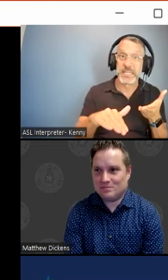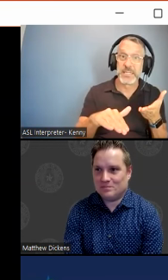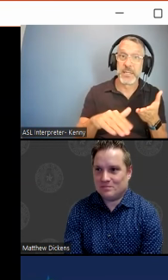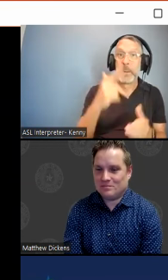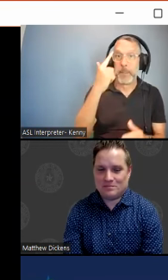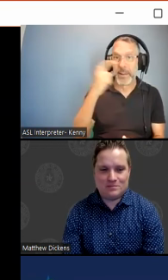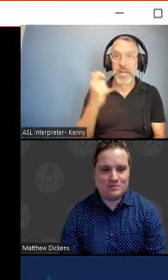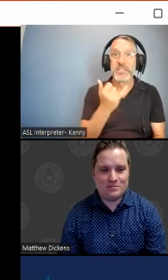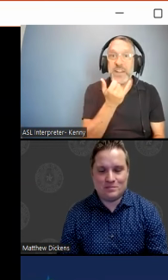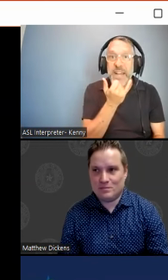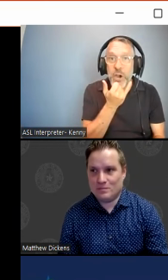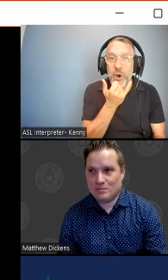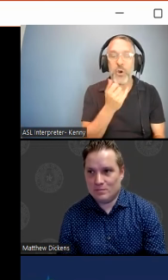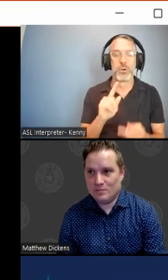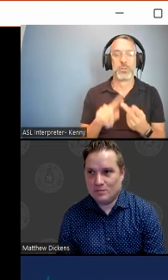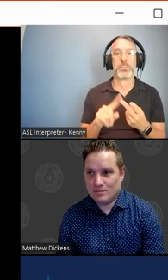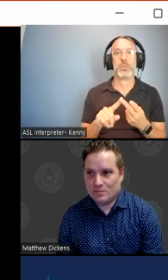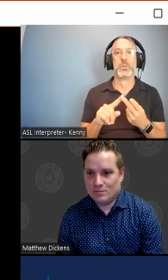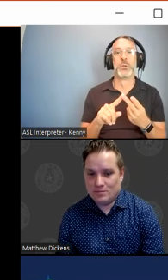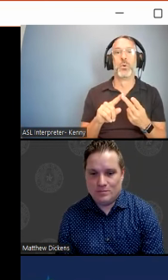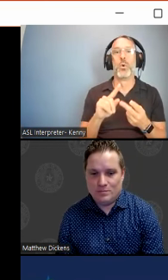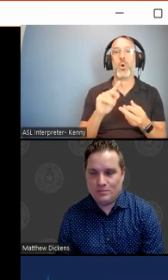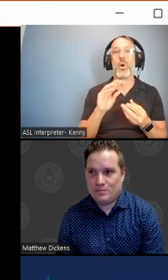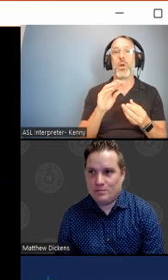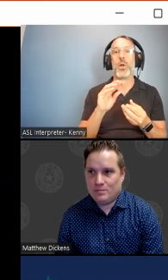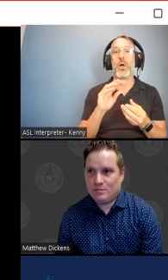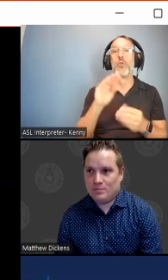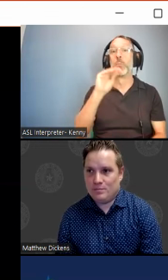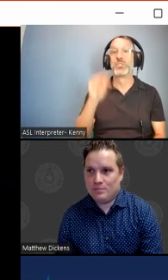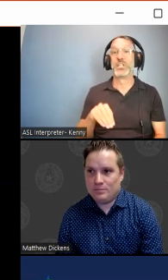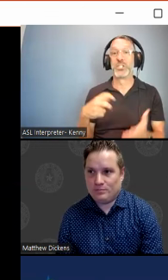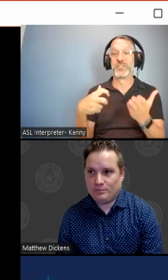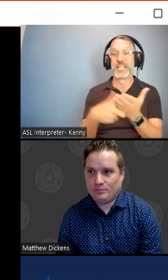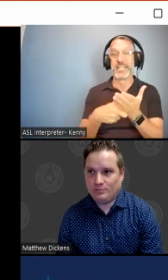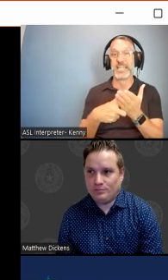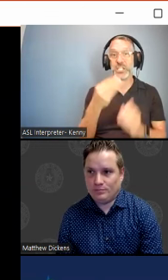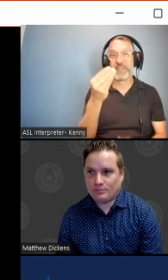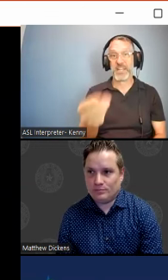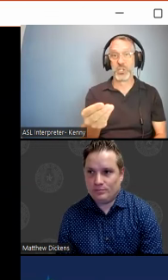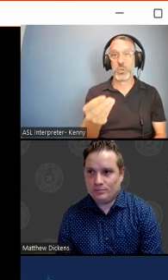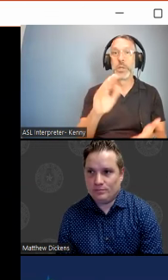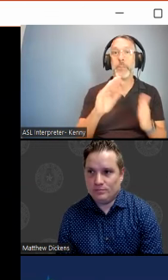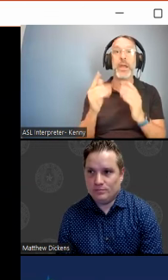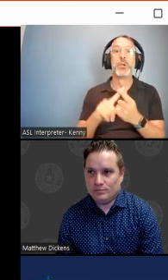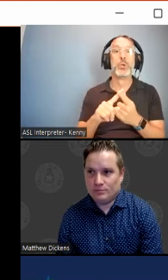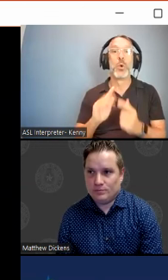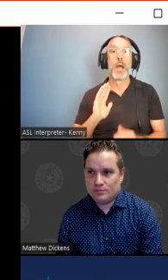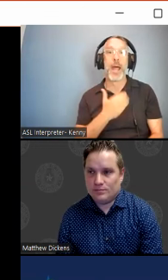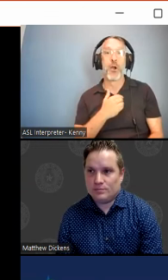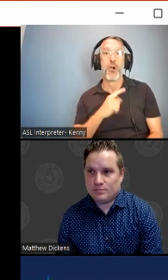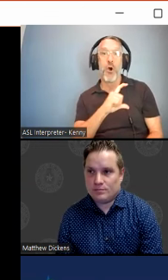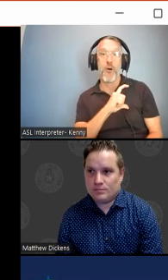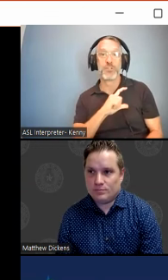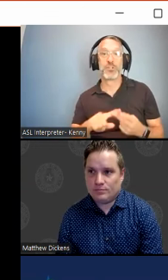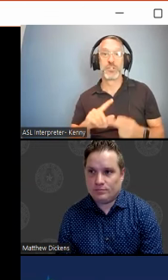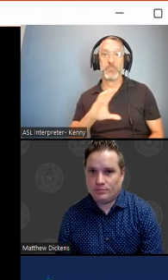to an error, or the percentage of citations they've issued compared to our officers and police